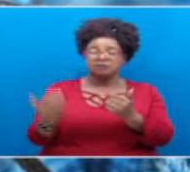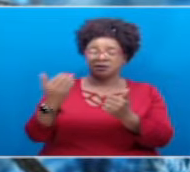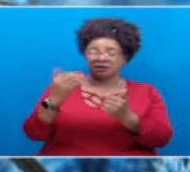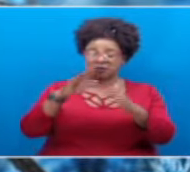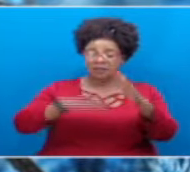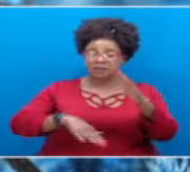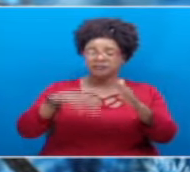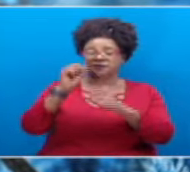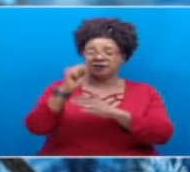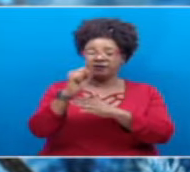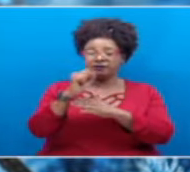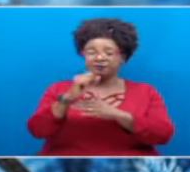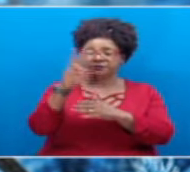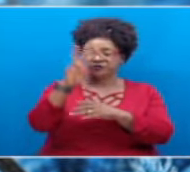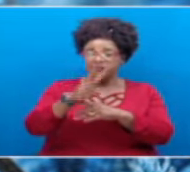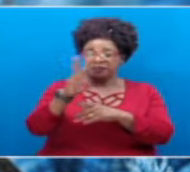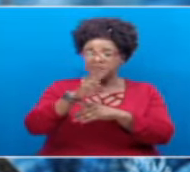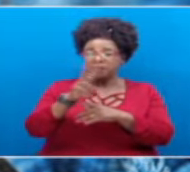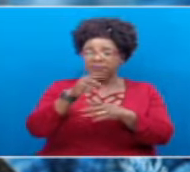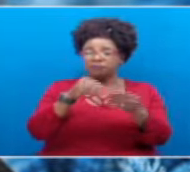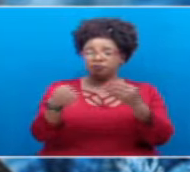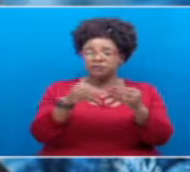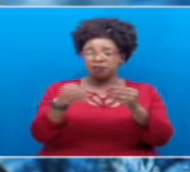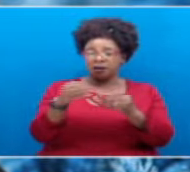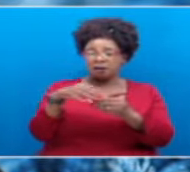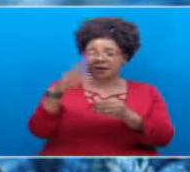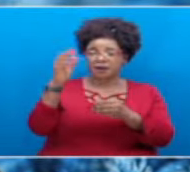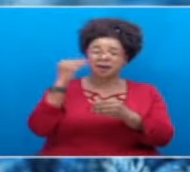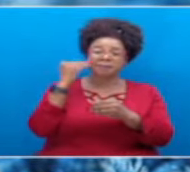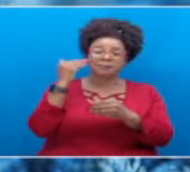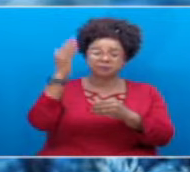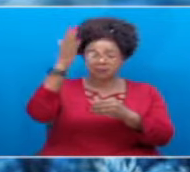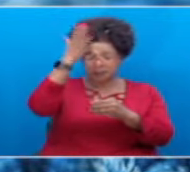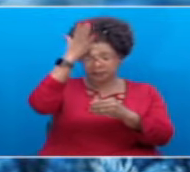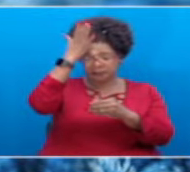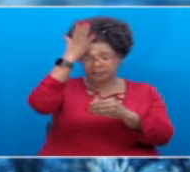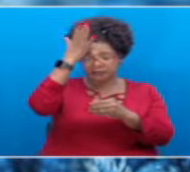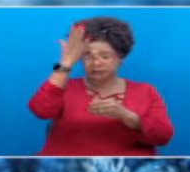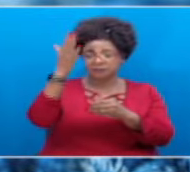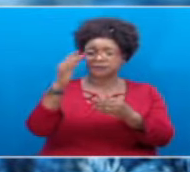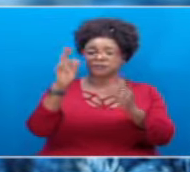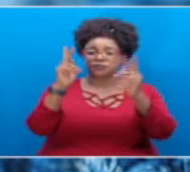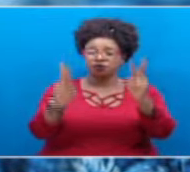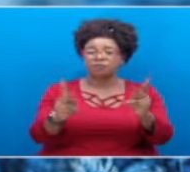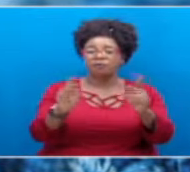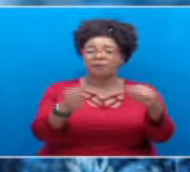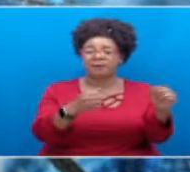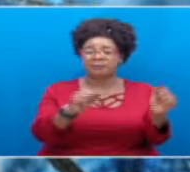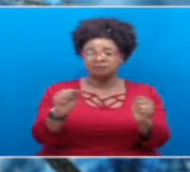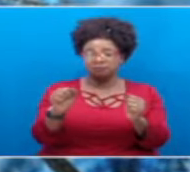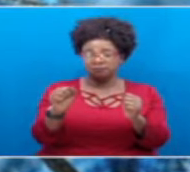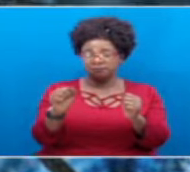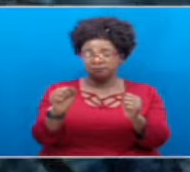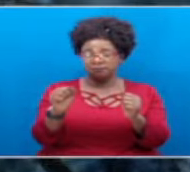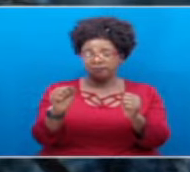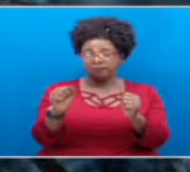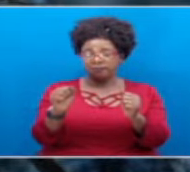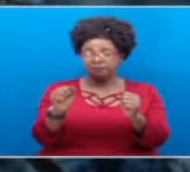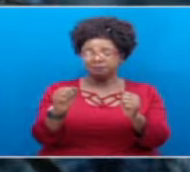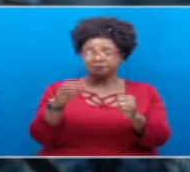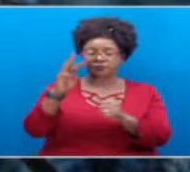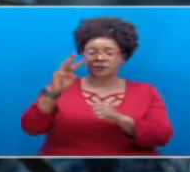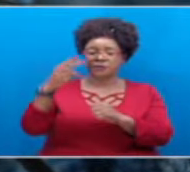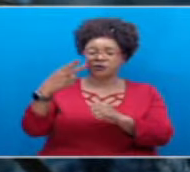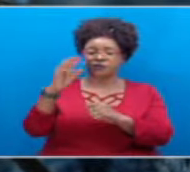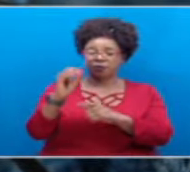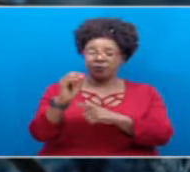Vihiga, Kakamega, Bungoma, Busia, Homa Bay, Migori, Siaya, and Kisumu. According to the World Health